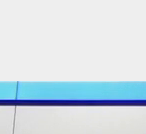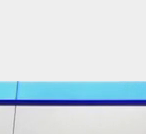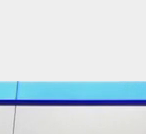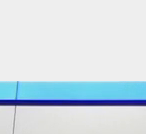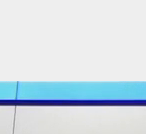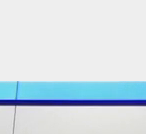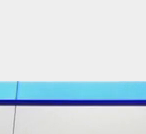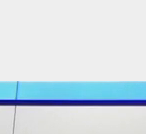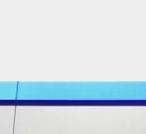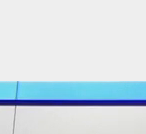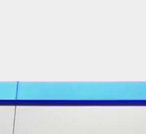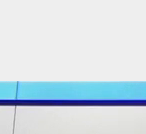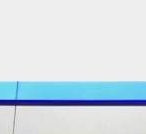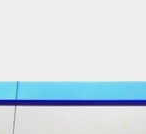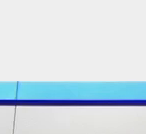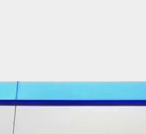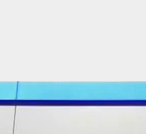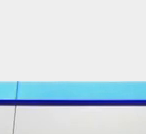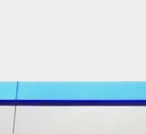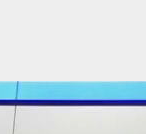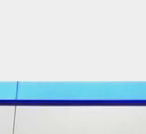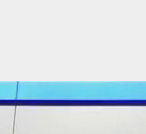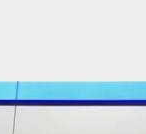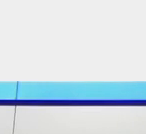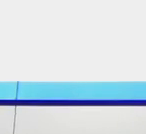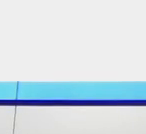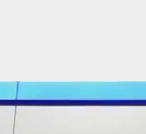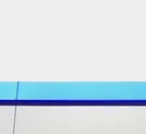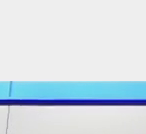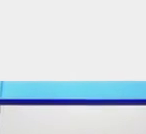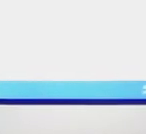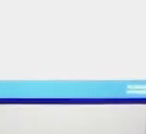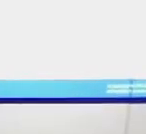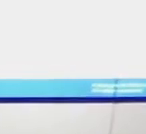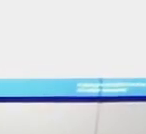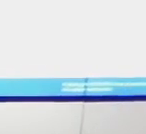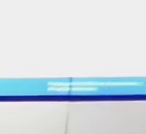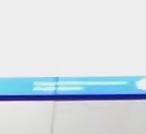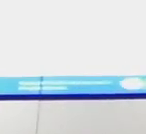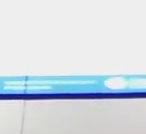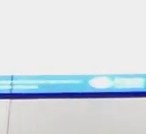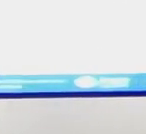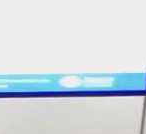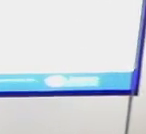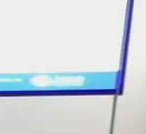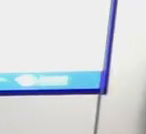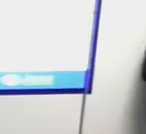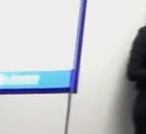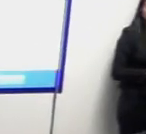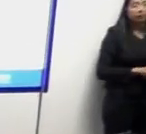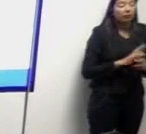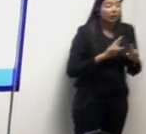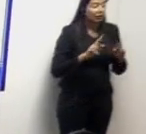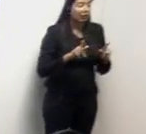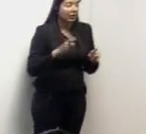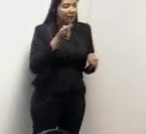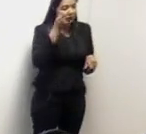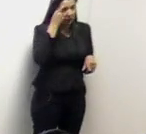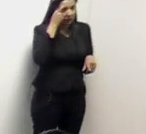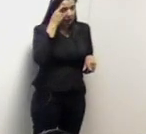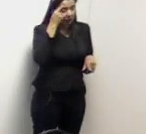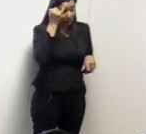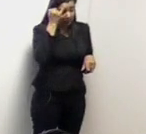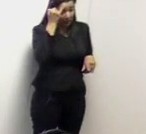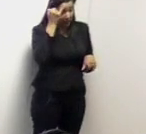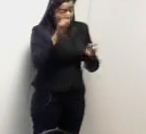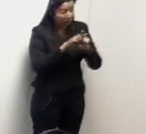because of that, I'm gonna have to raise my price again after a delay, okay? Very different results, very different ideas. And you